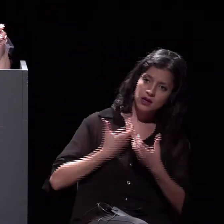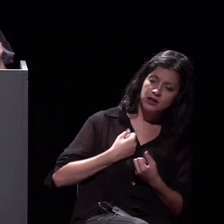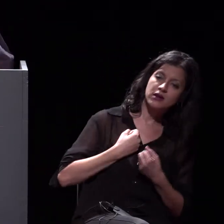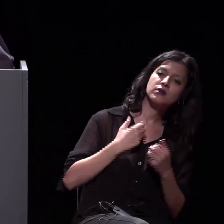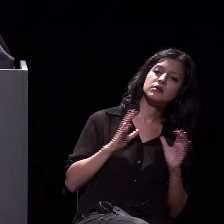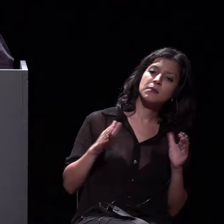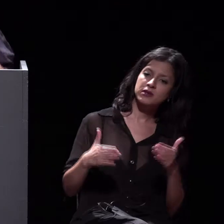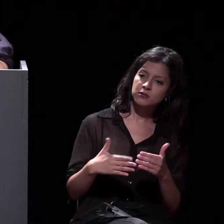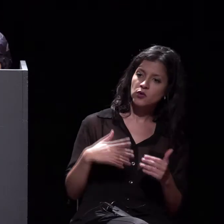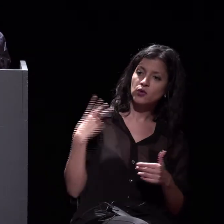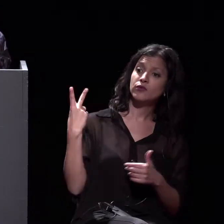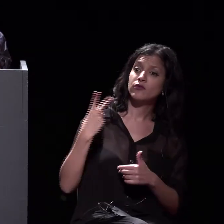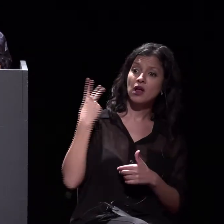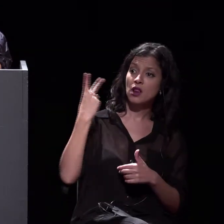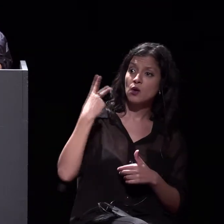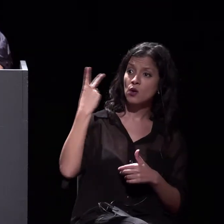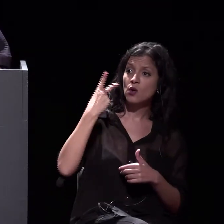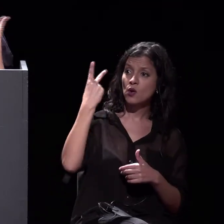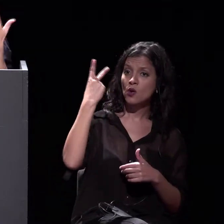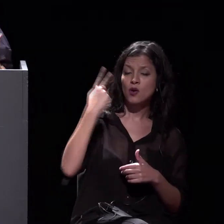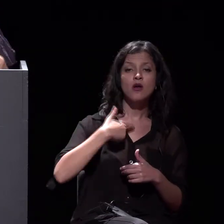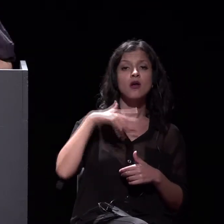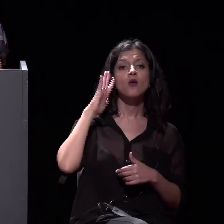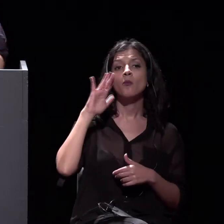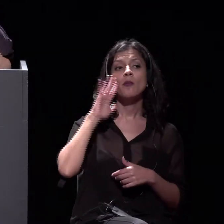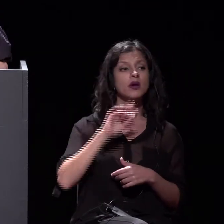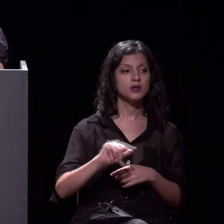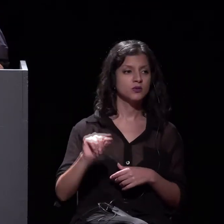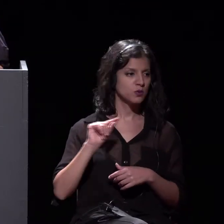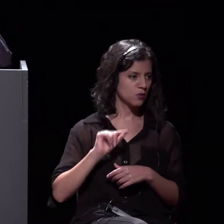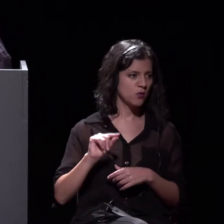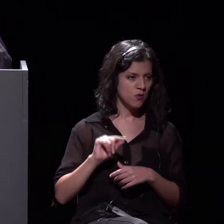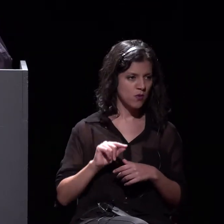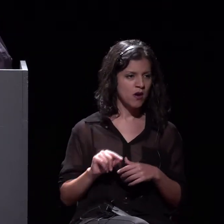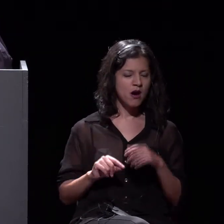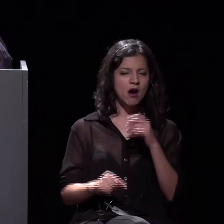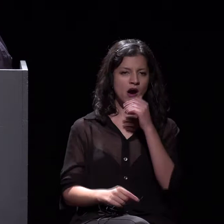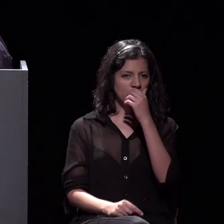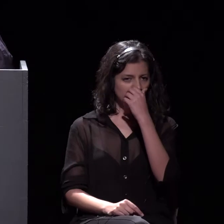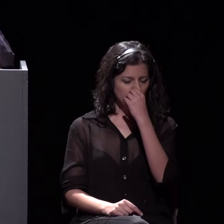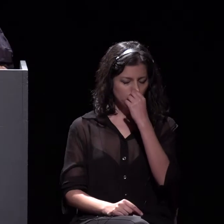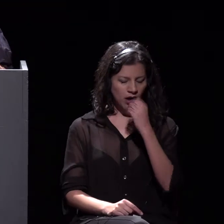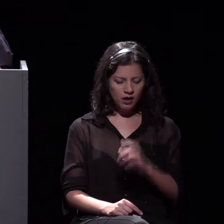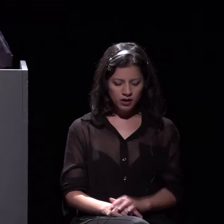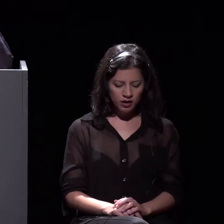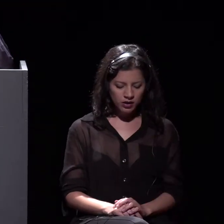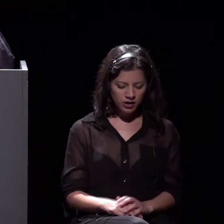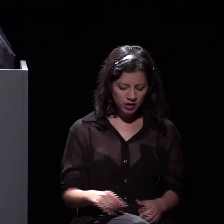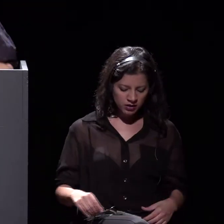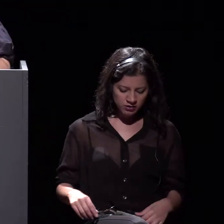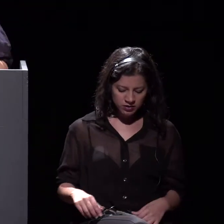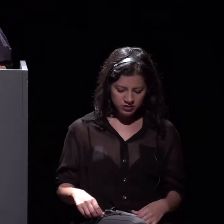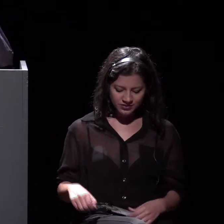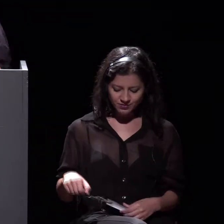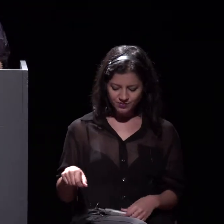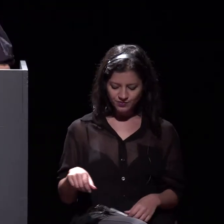giving it to you to preserve it. I'm going to involve, we are all going to be involved in this process of decision-making,